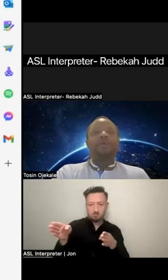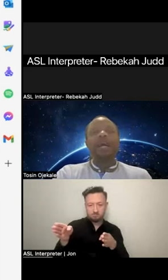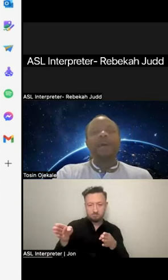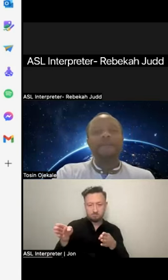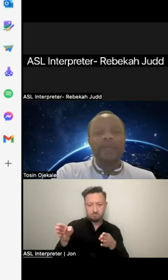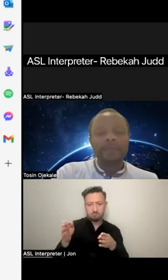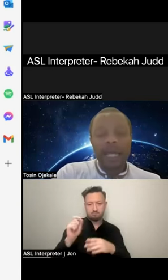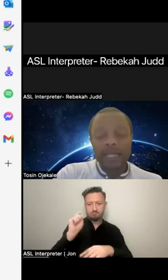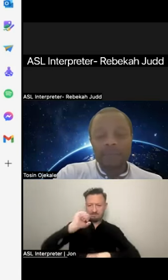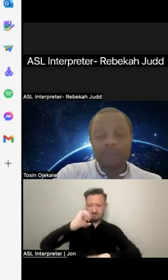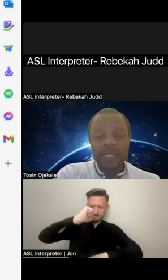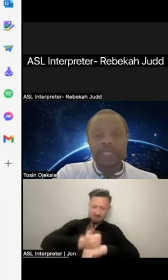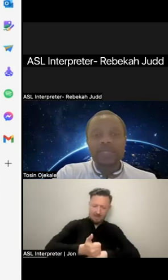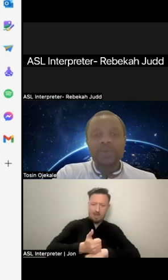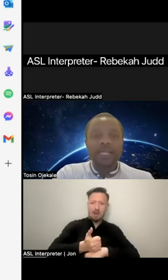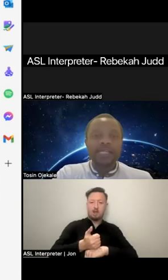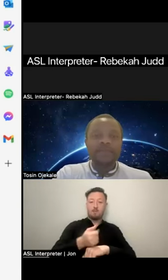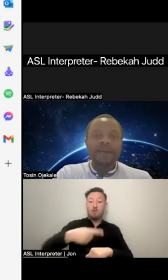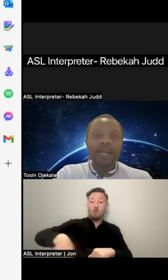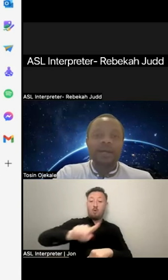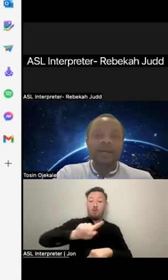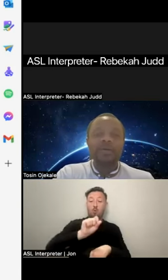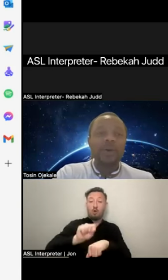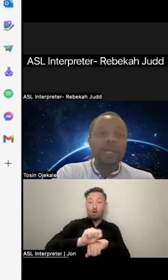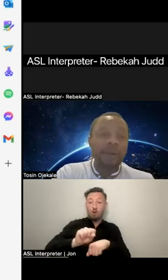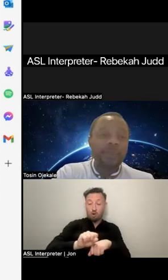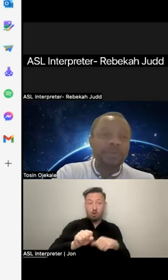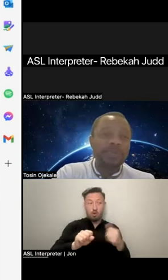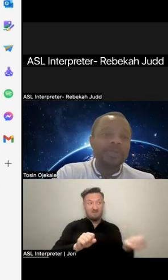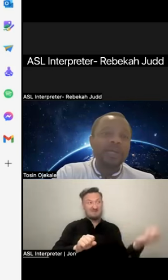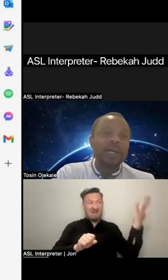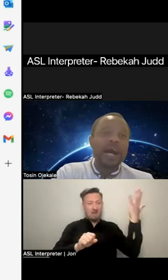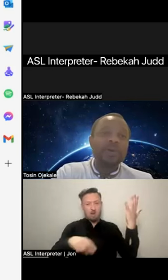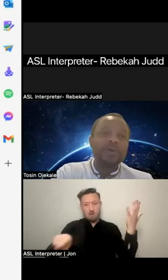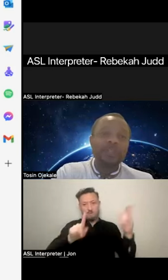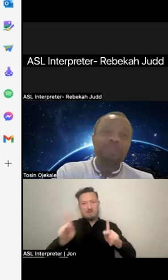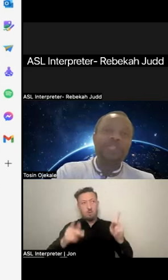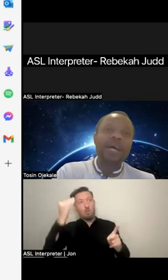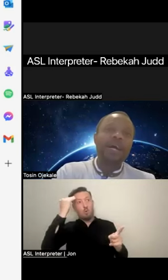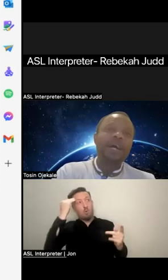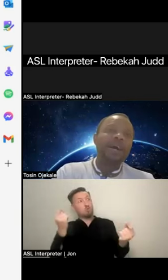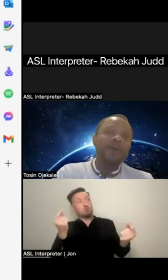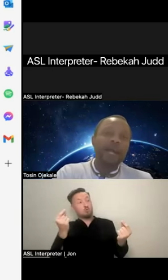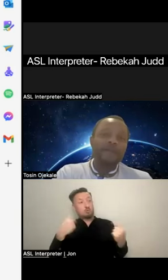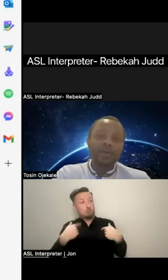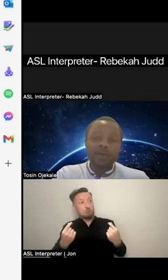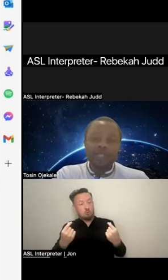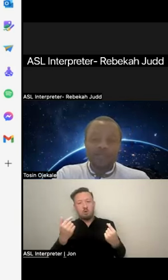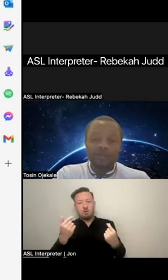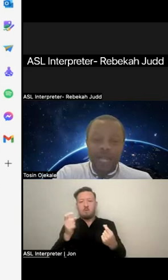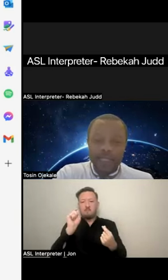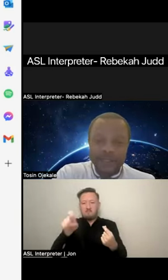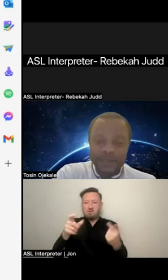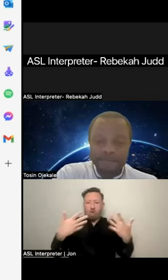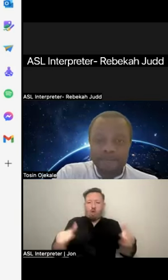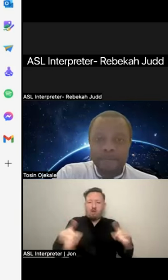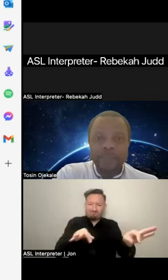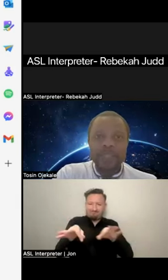You must have a plan in place. So when there is fire, what happens? How do we trigger our evacuation